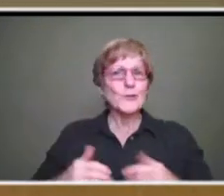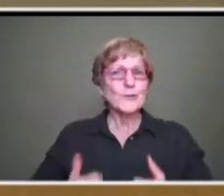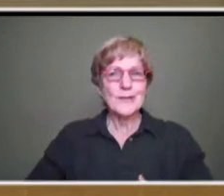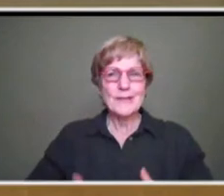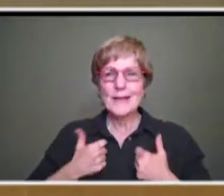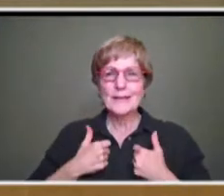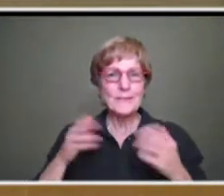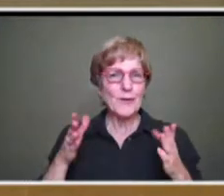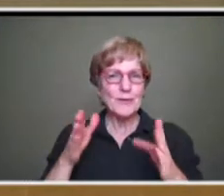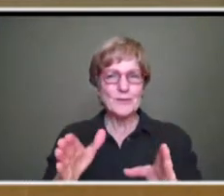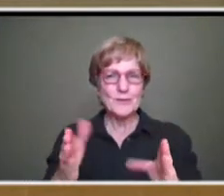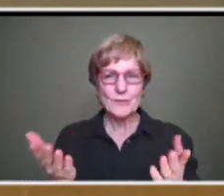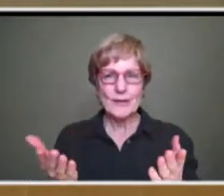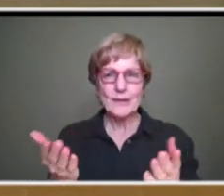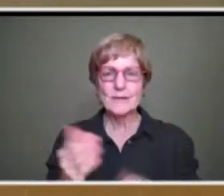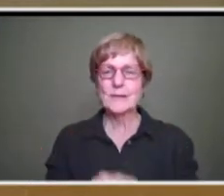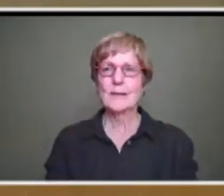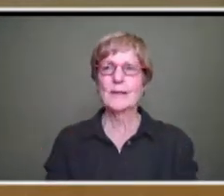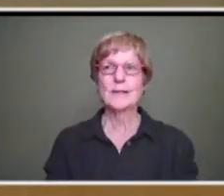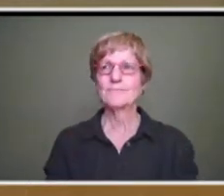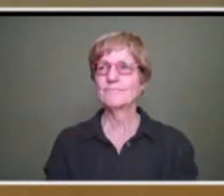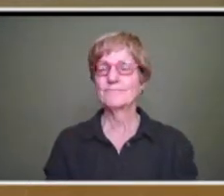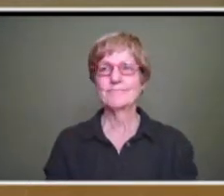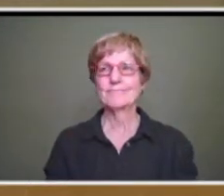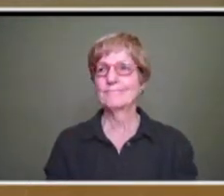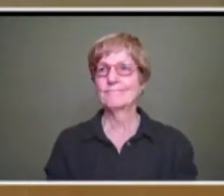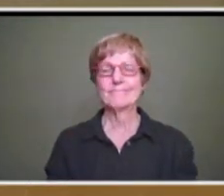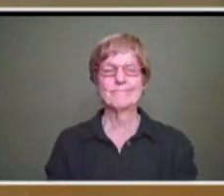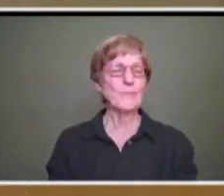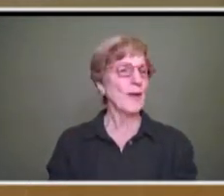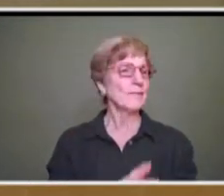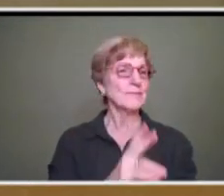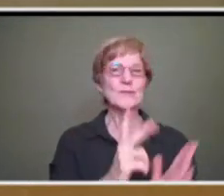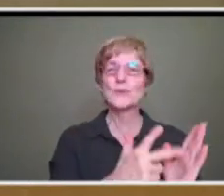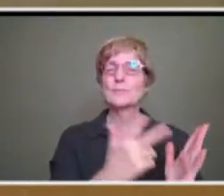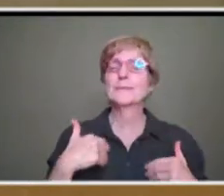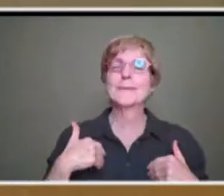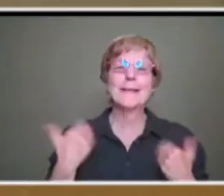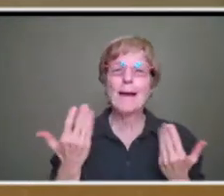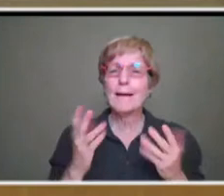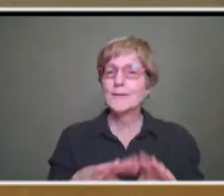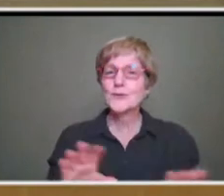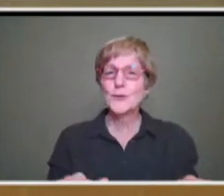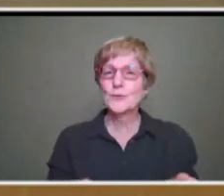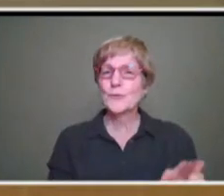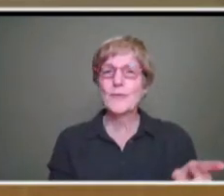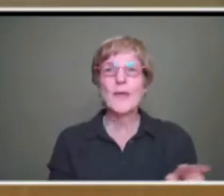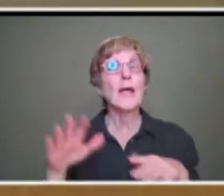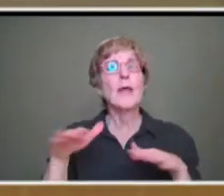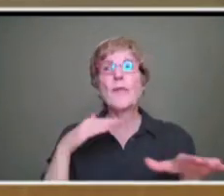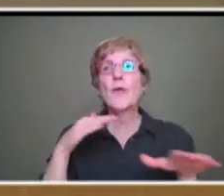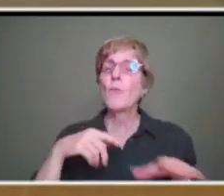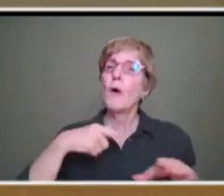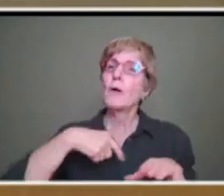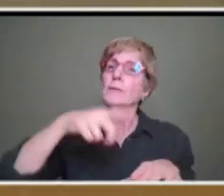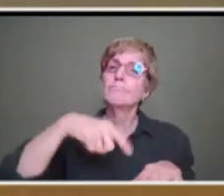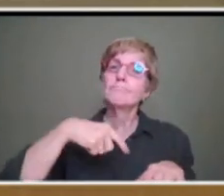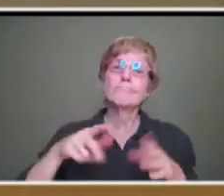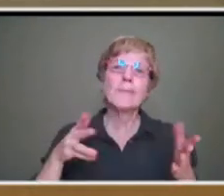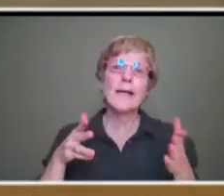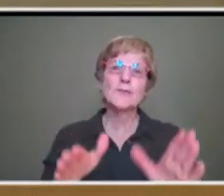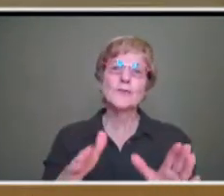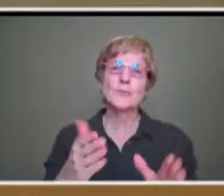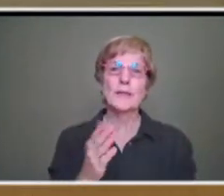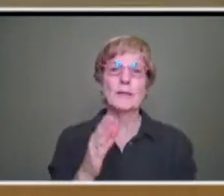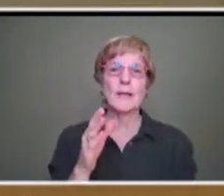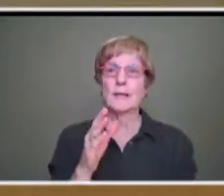street um you know triplets and you know very young kids that you know walk up and down the street but you know if